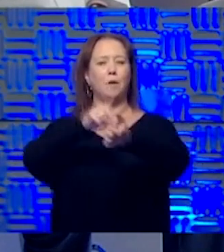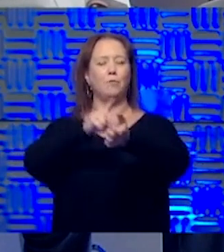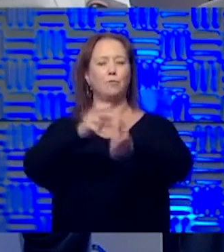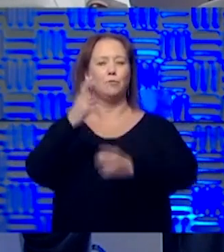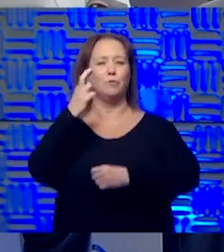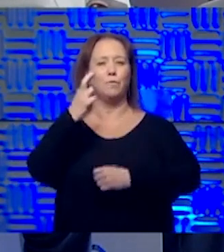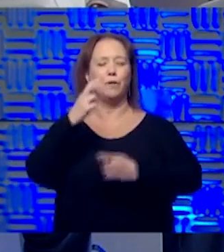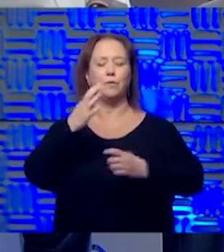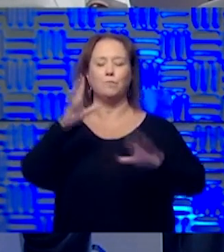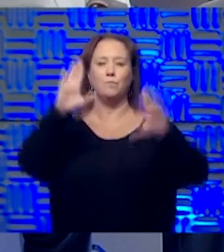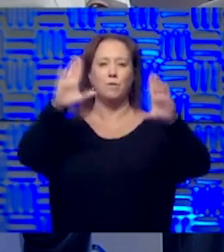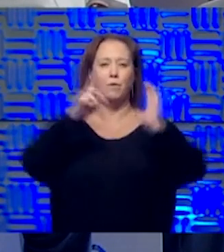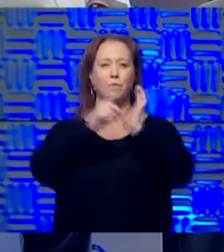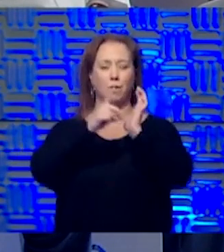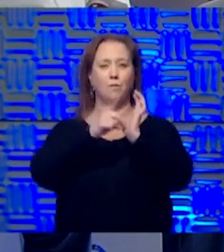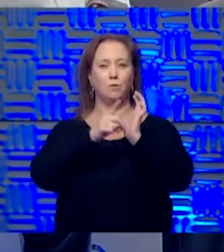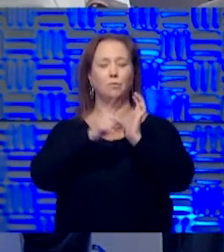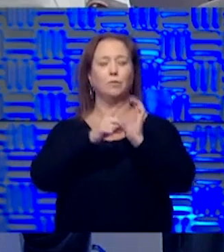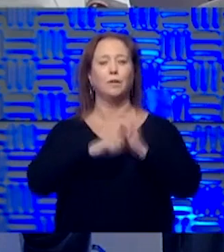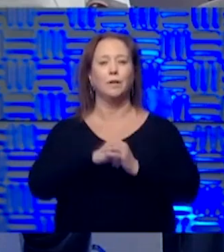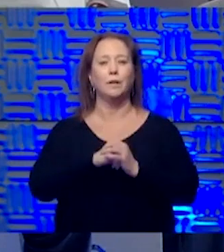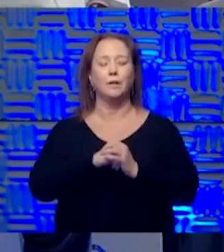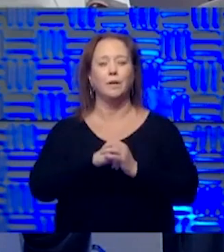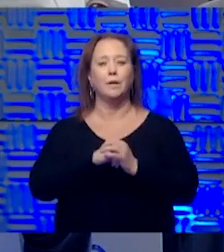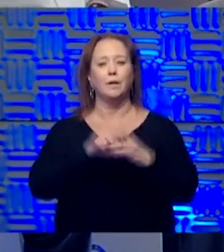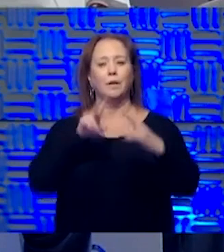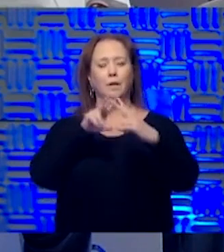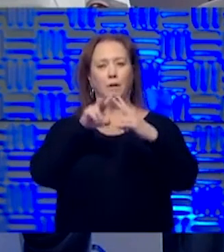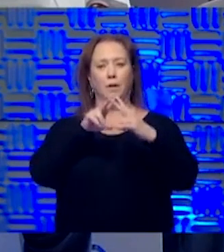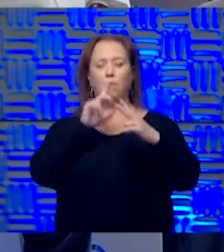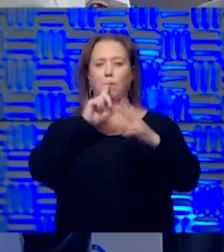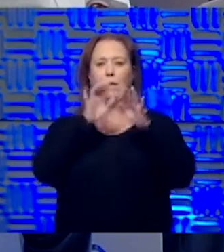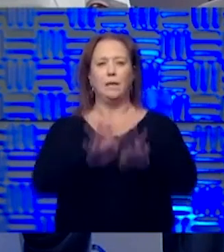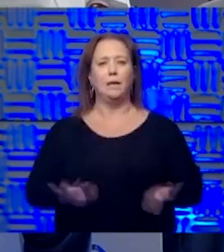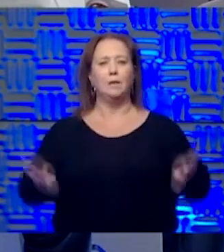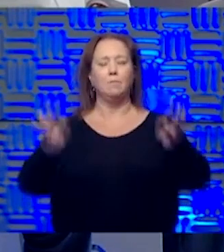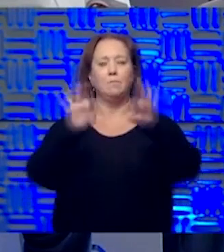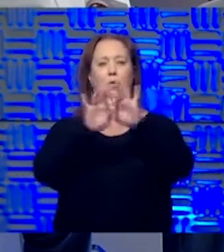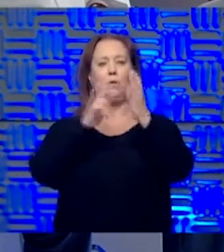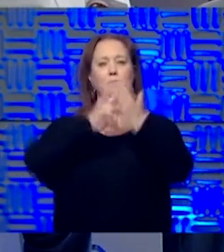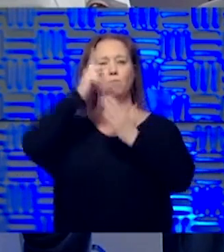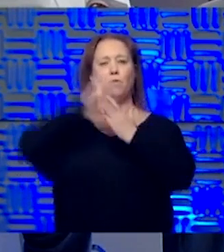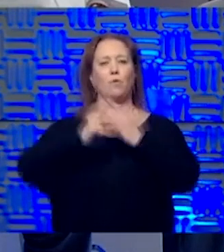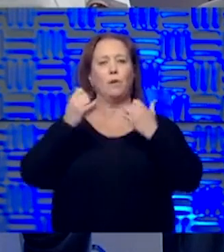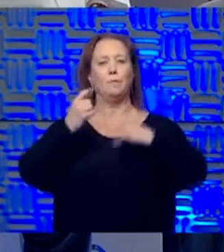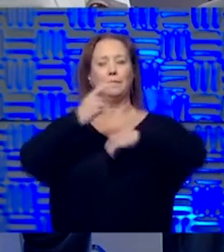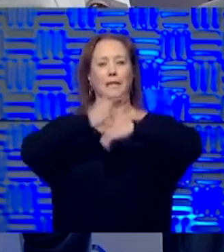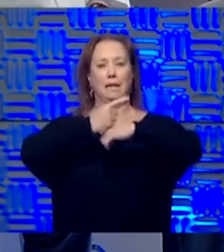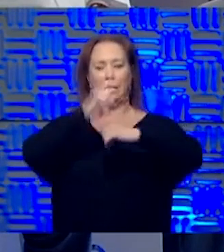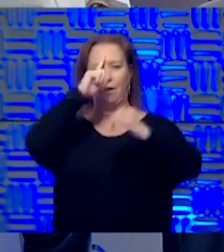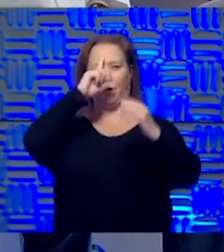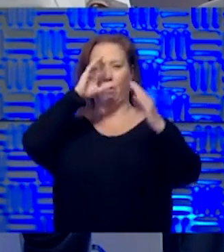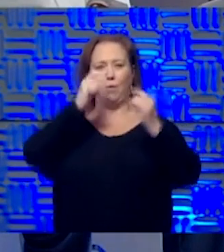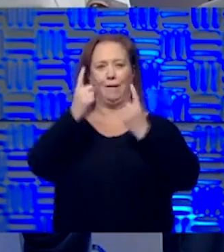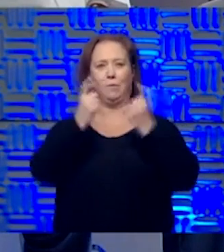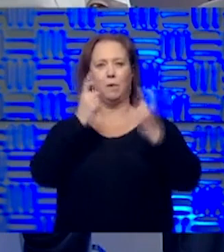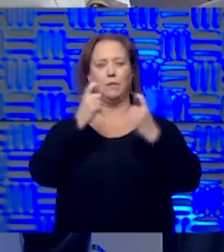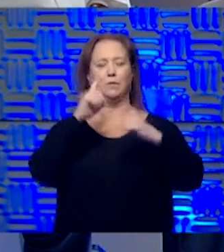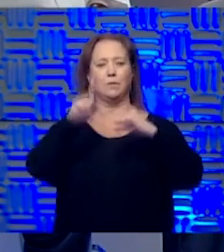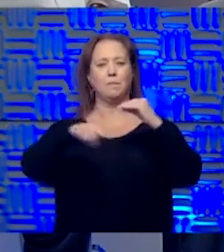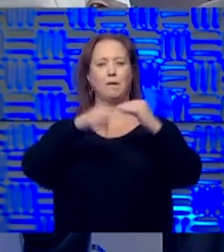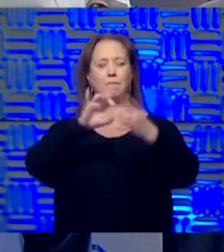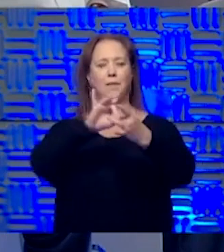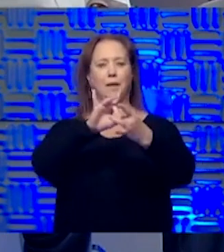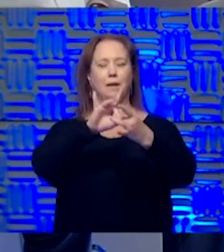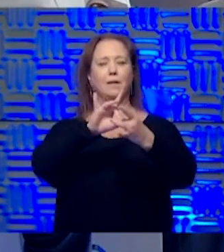and great docs. So we have I think this will be a really important program today. Hope we get a lot of good questions around that, especially